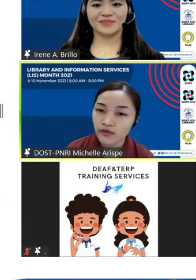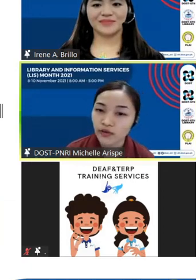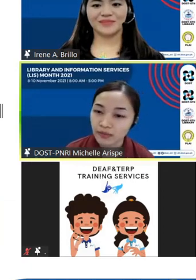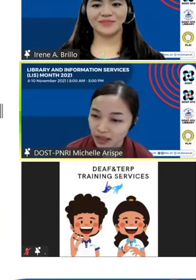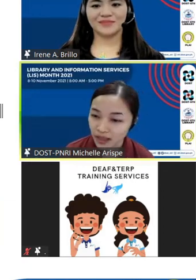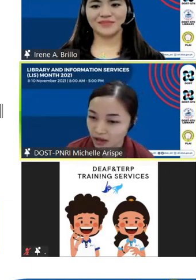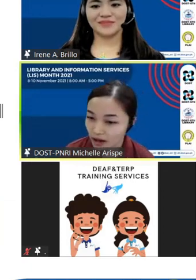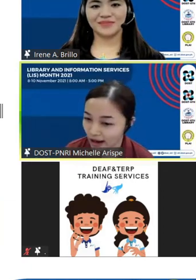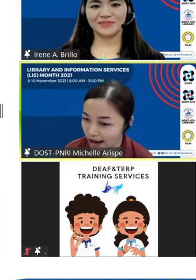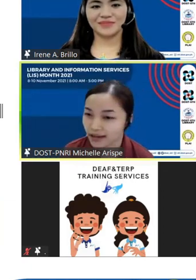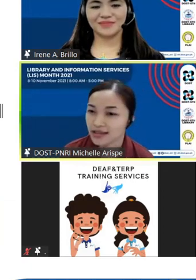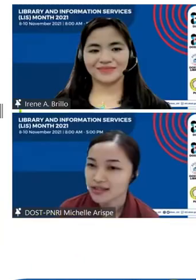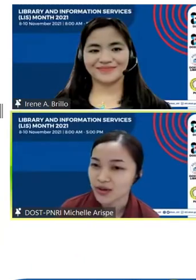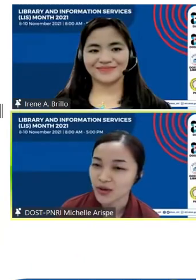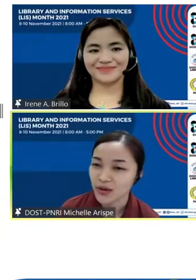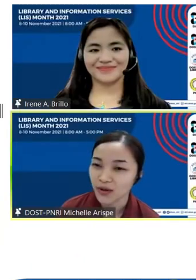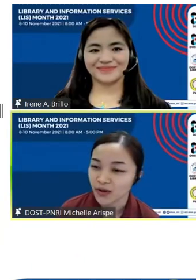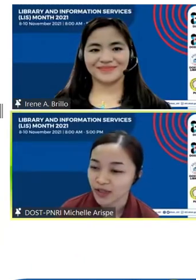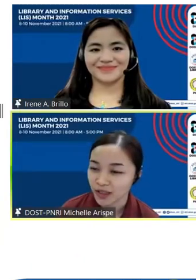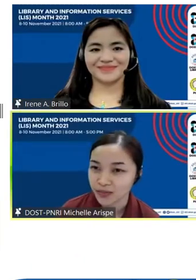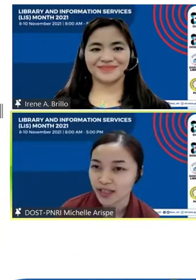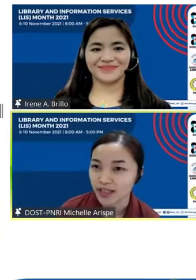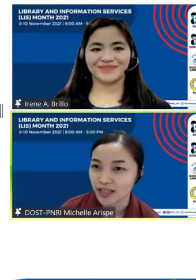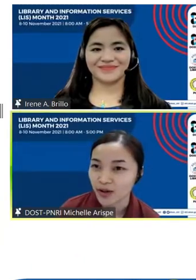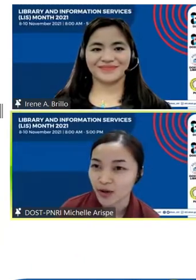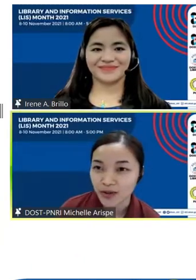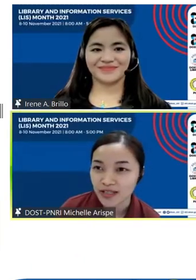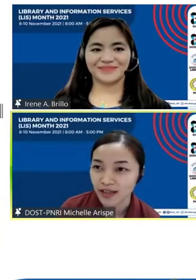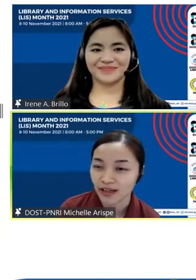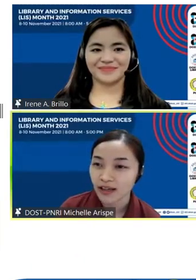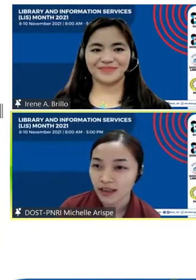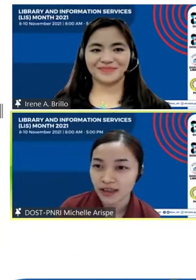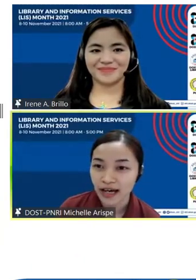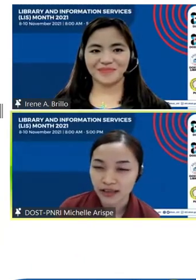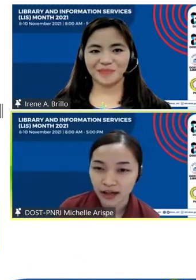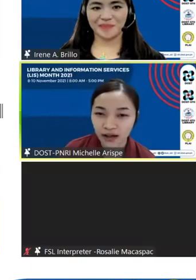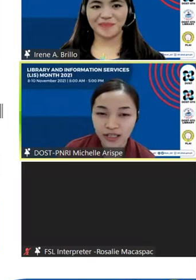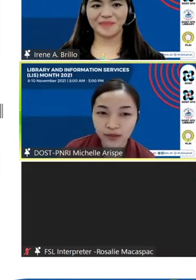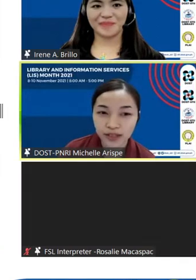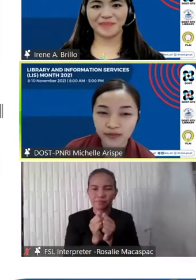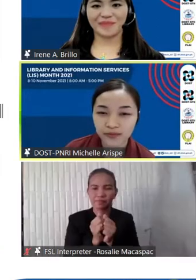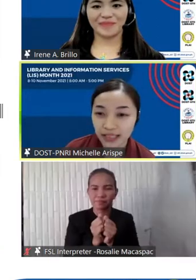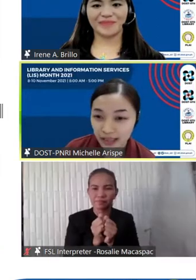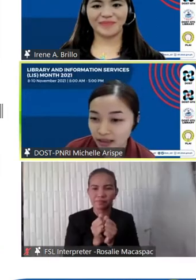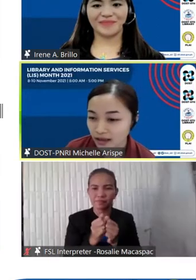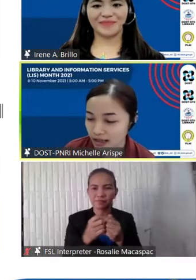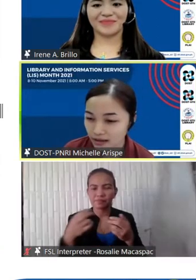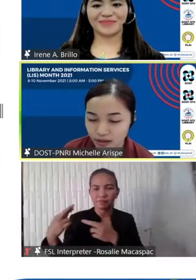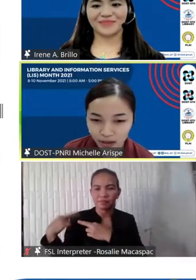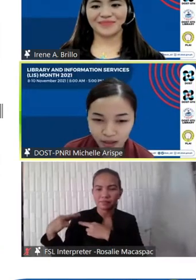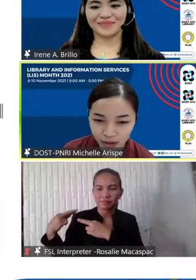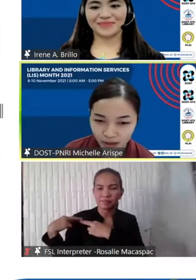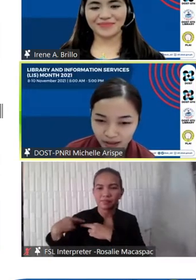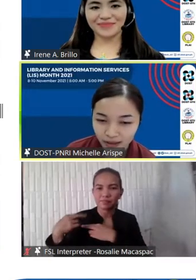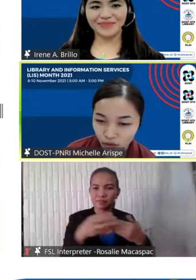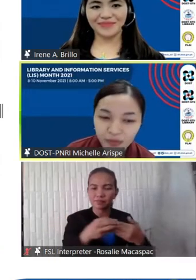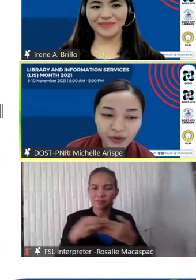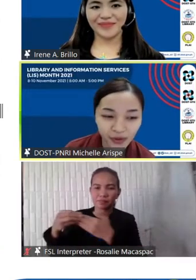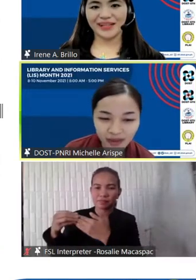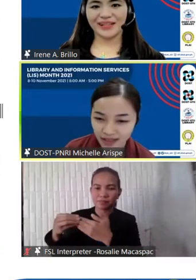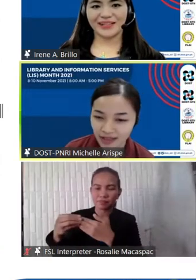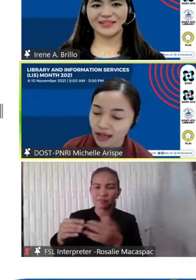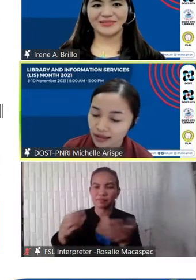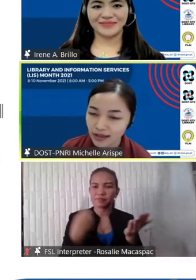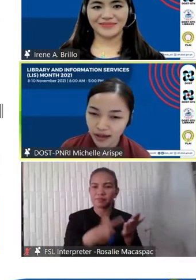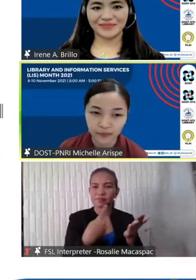fellow for PNRI. So he'll be hosting that, he'll be leading that discussion.